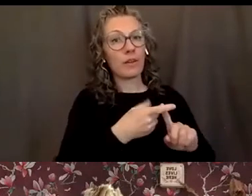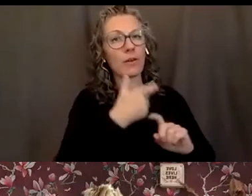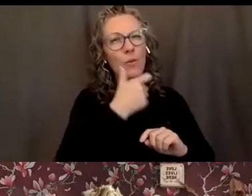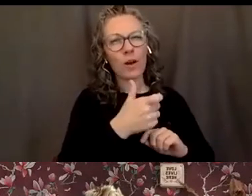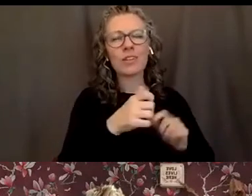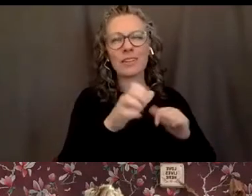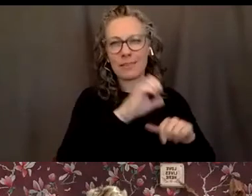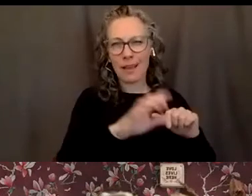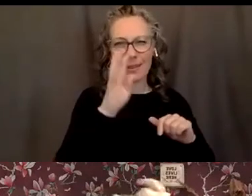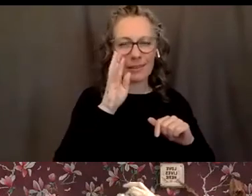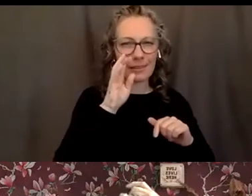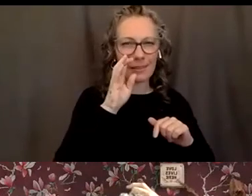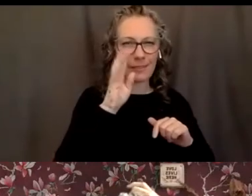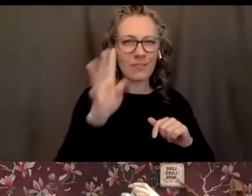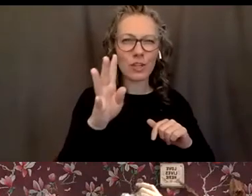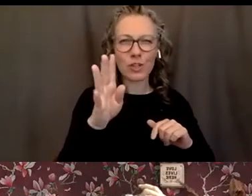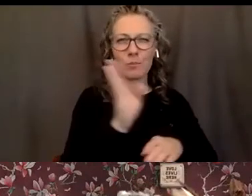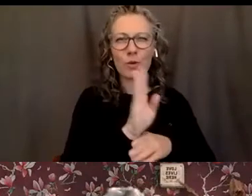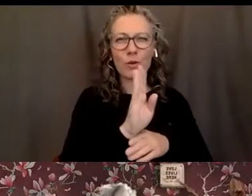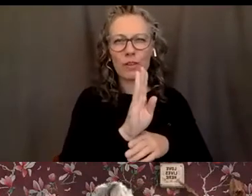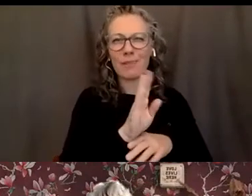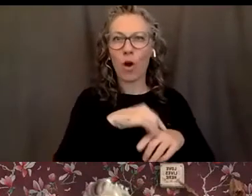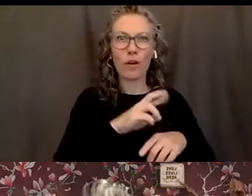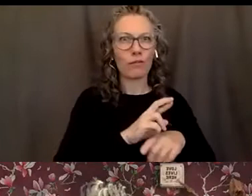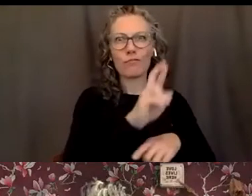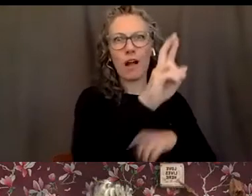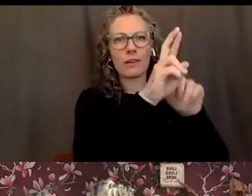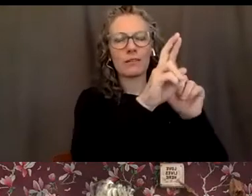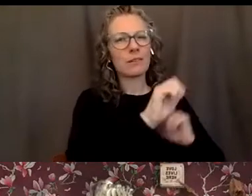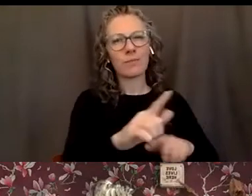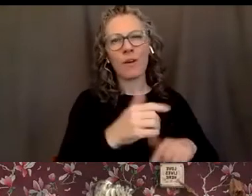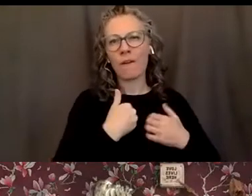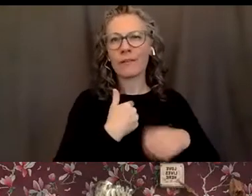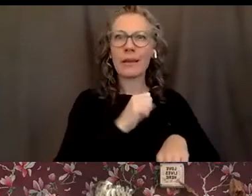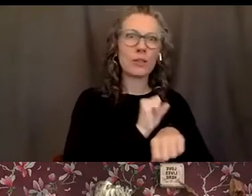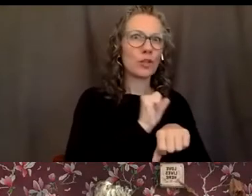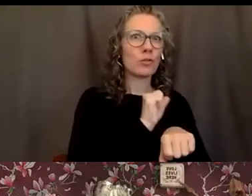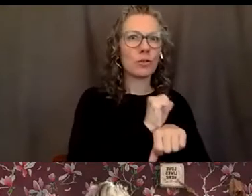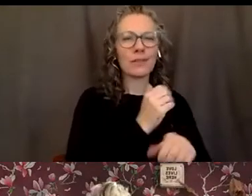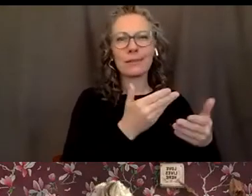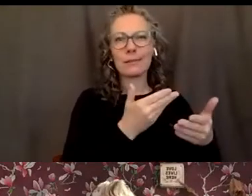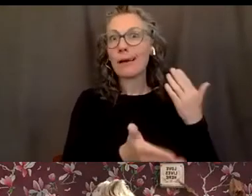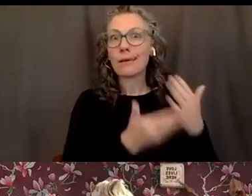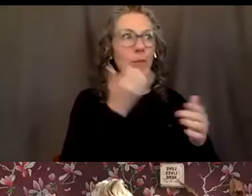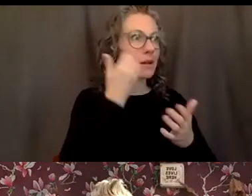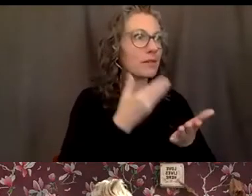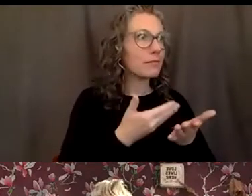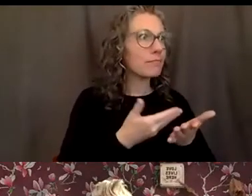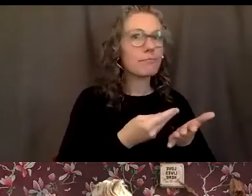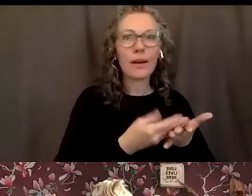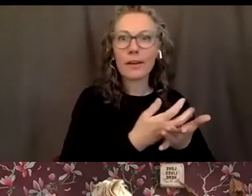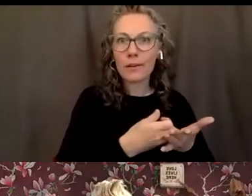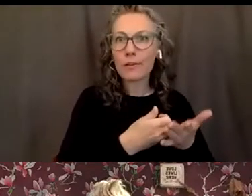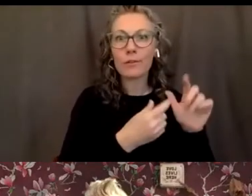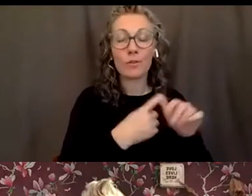spaceship where everybody had duties, and it didn't really matter if you make any money. So it doesn't matter anymore if you're poor or